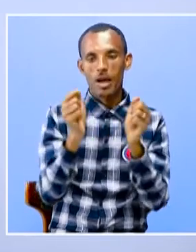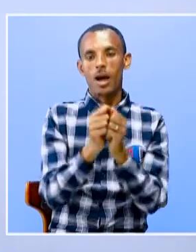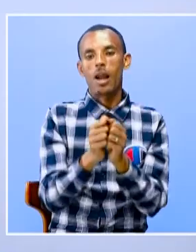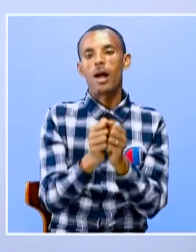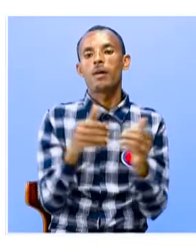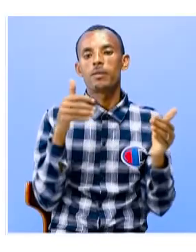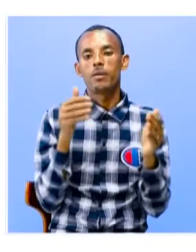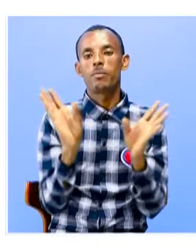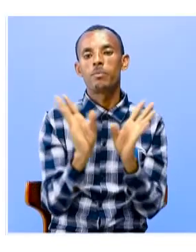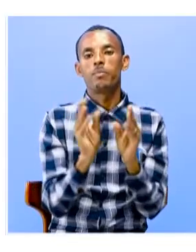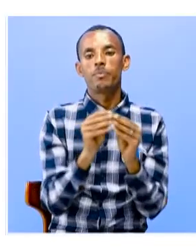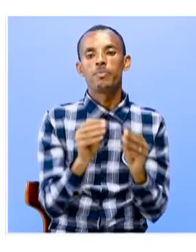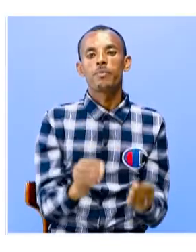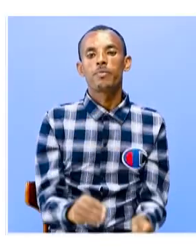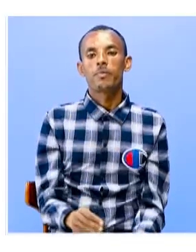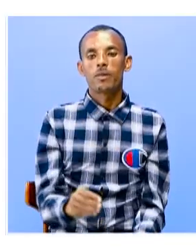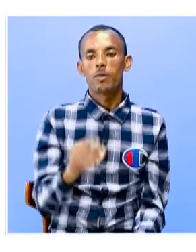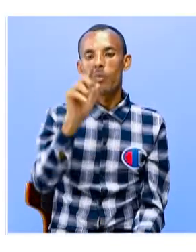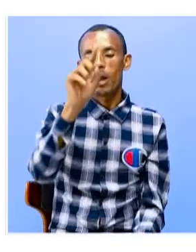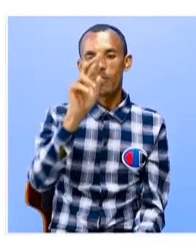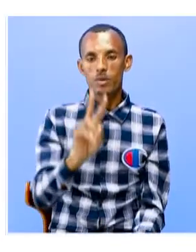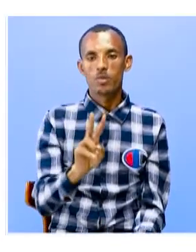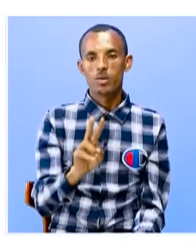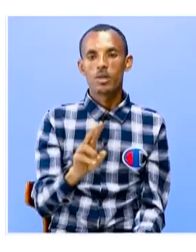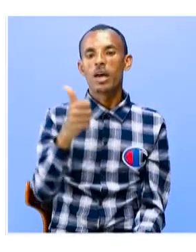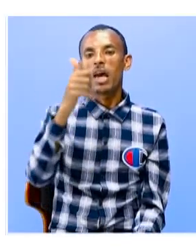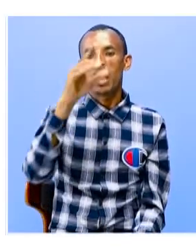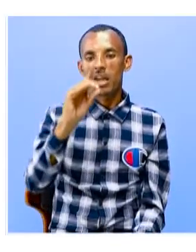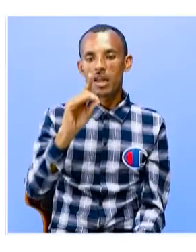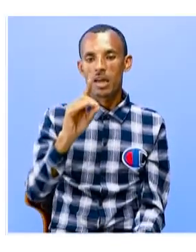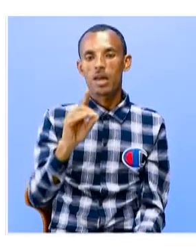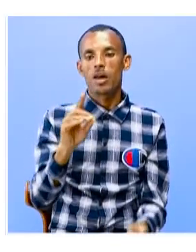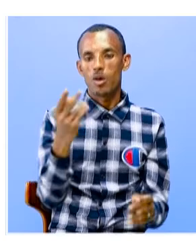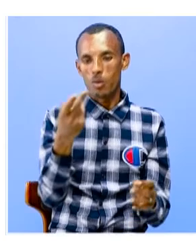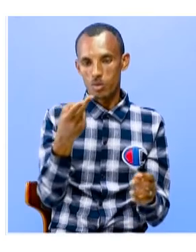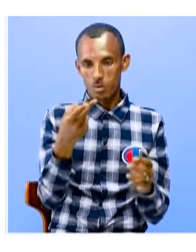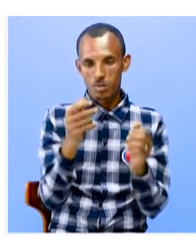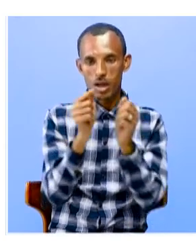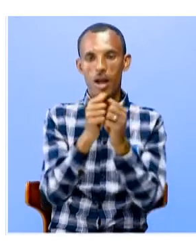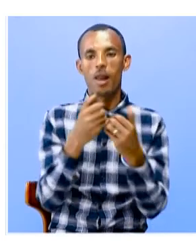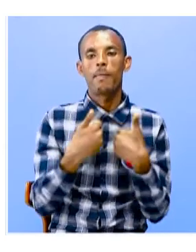outside. So here, half and AD are common. So